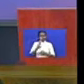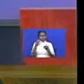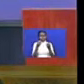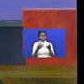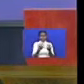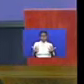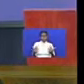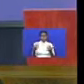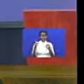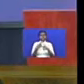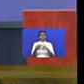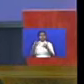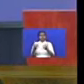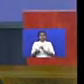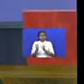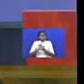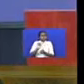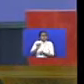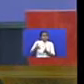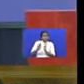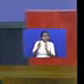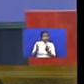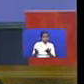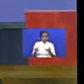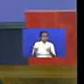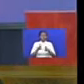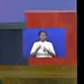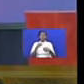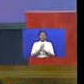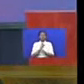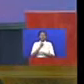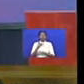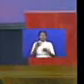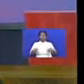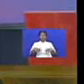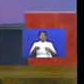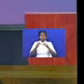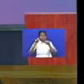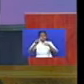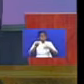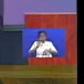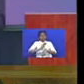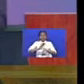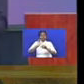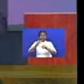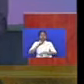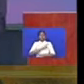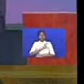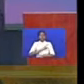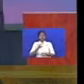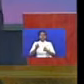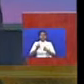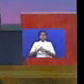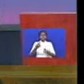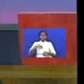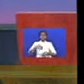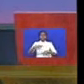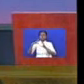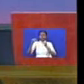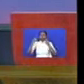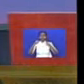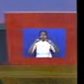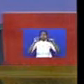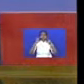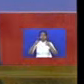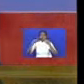can benefit from this? And how do we become the greatest ambassadors of this message that I feel